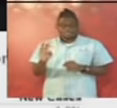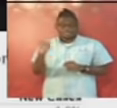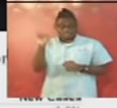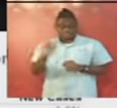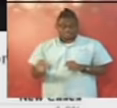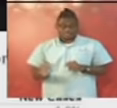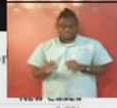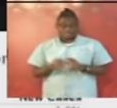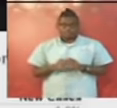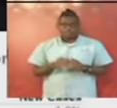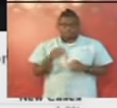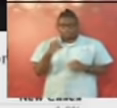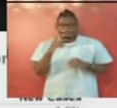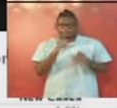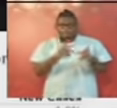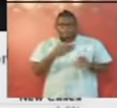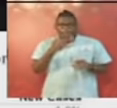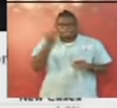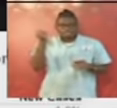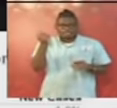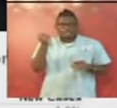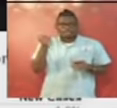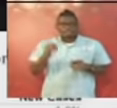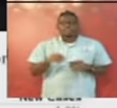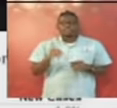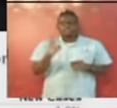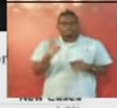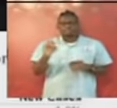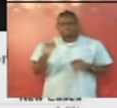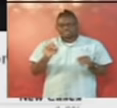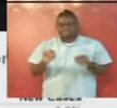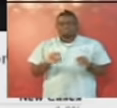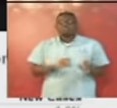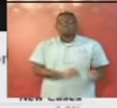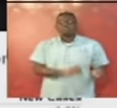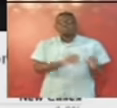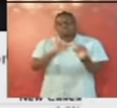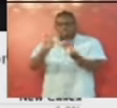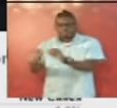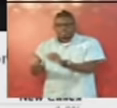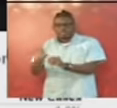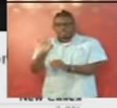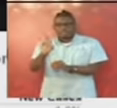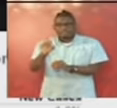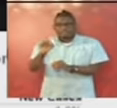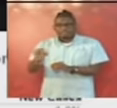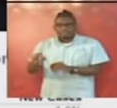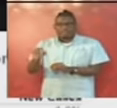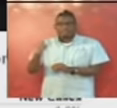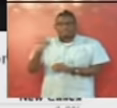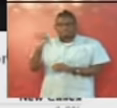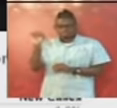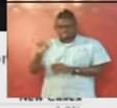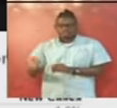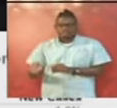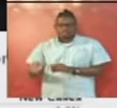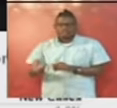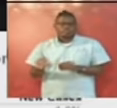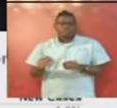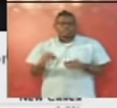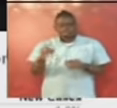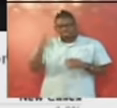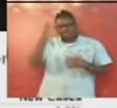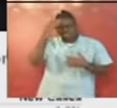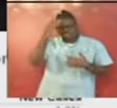Recovery, 6.4%. Transferred to facility is 7.9%. Symptomatic at